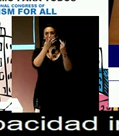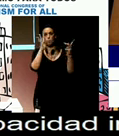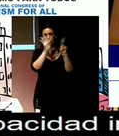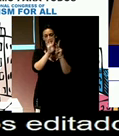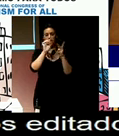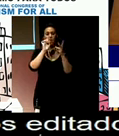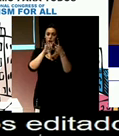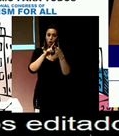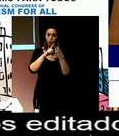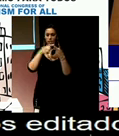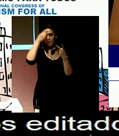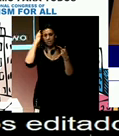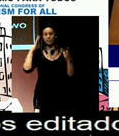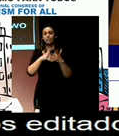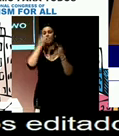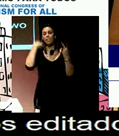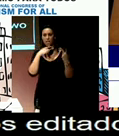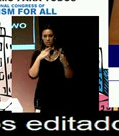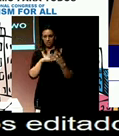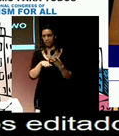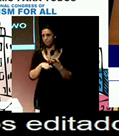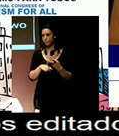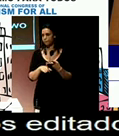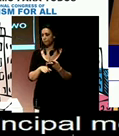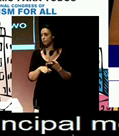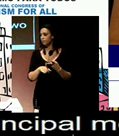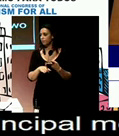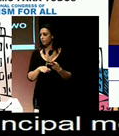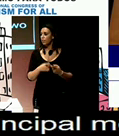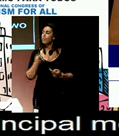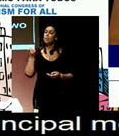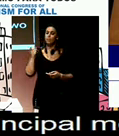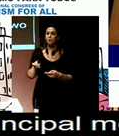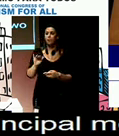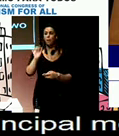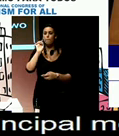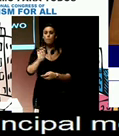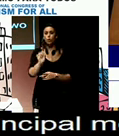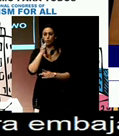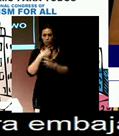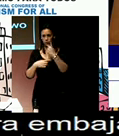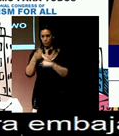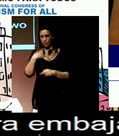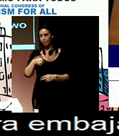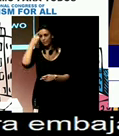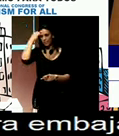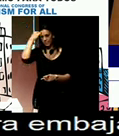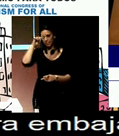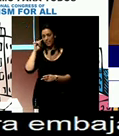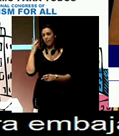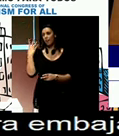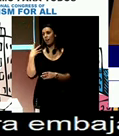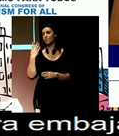brochures, one from the city walls and from Saint Therese of Jesus.